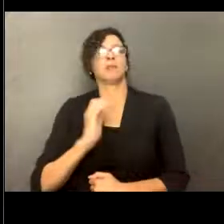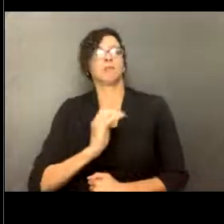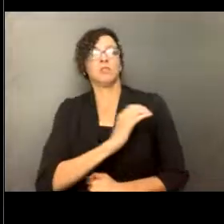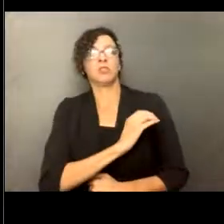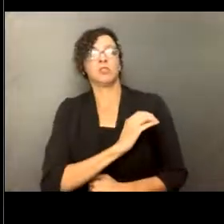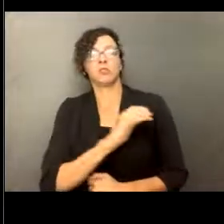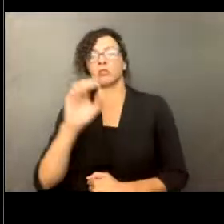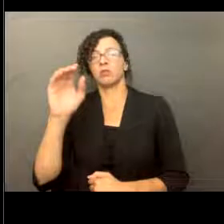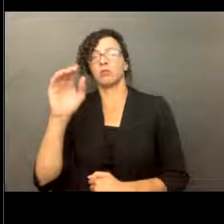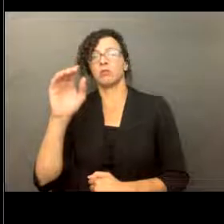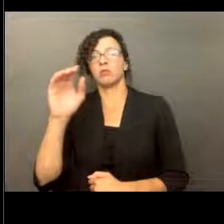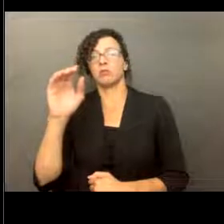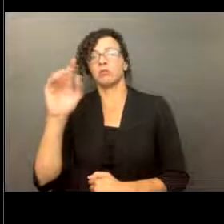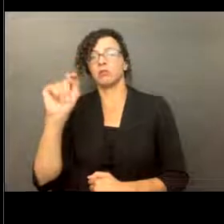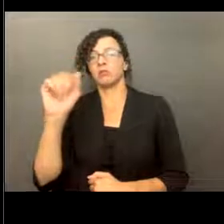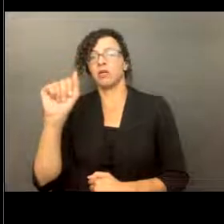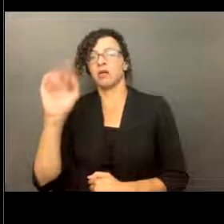Commissioner Tavaloni.